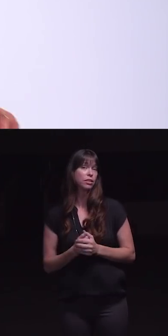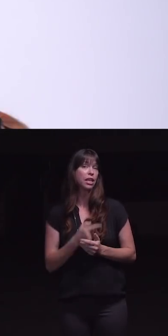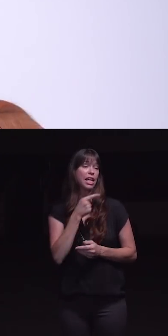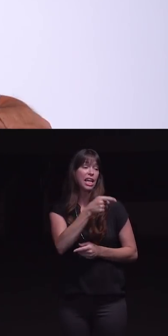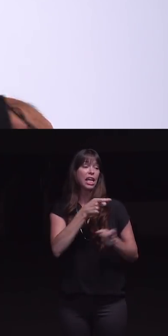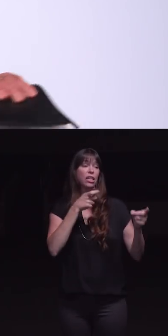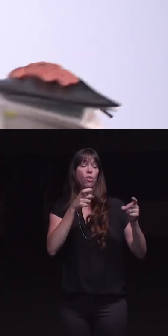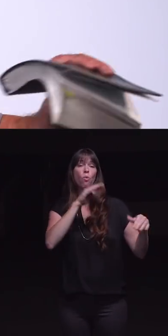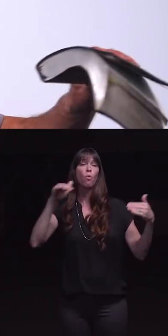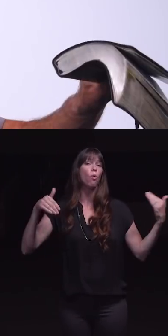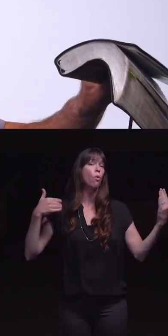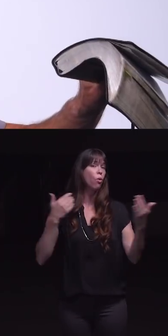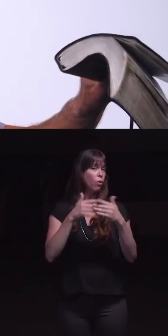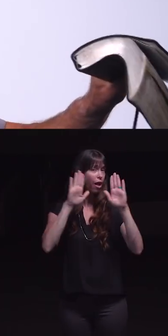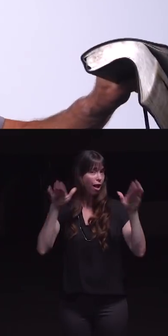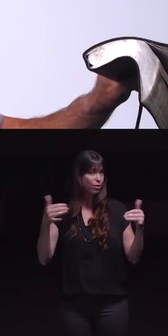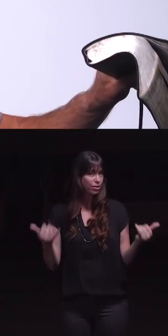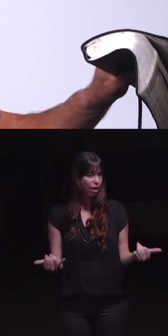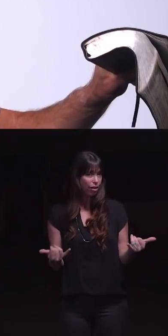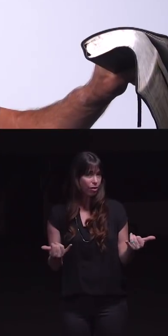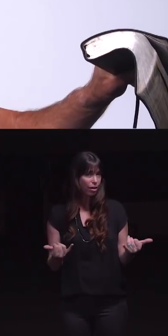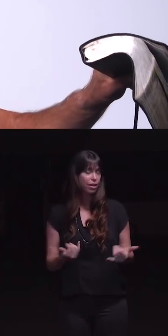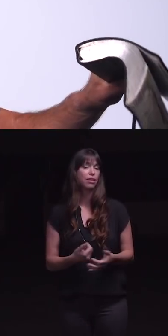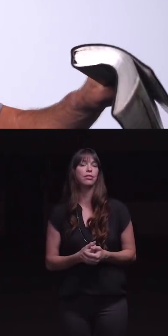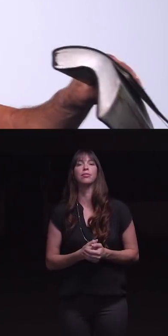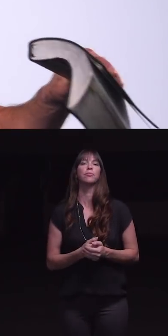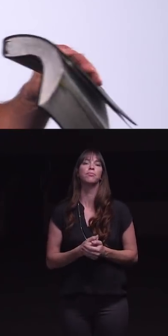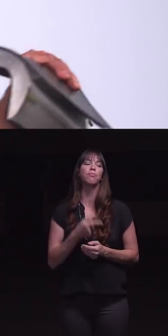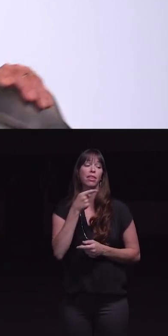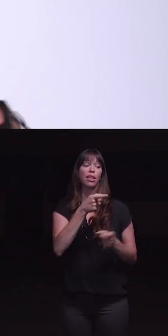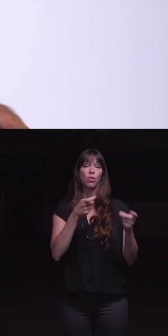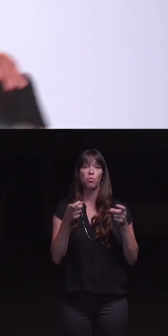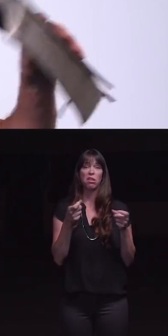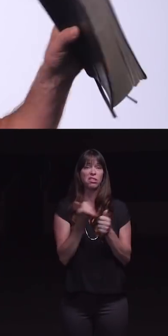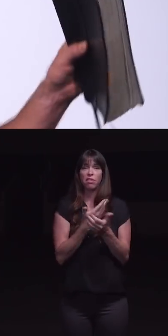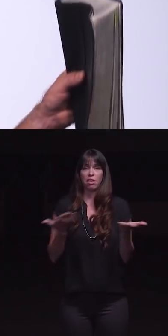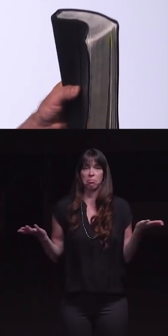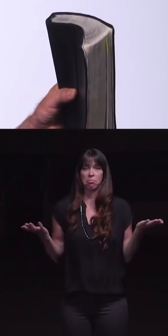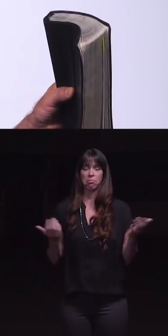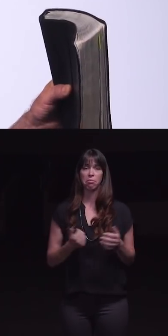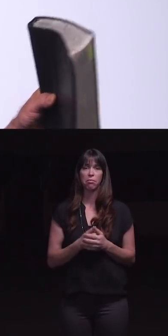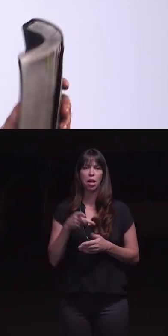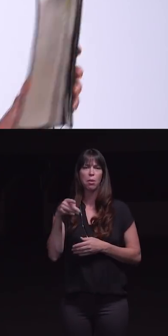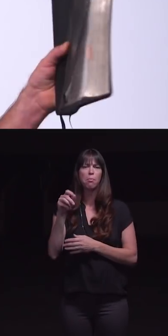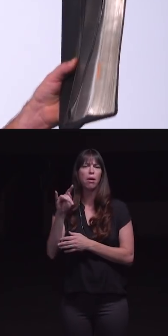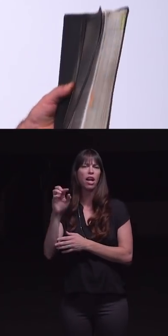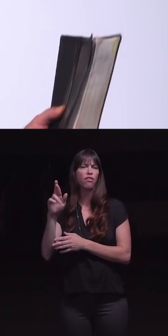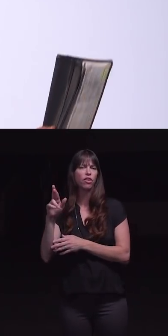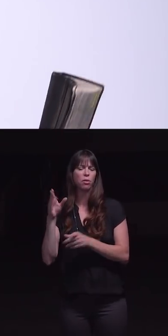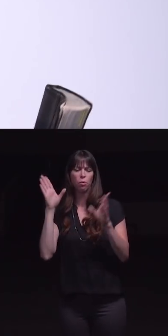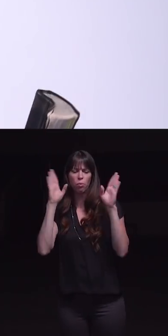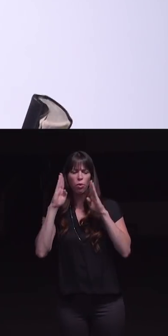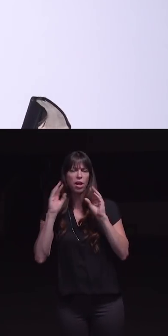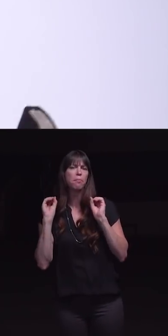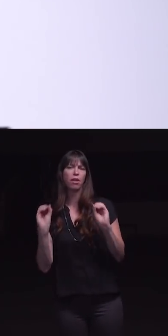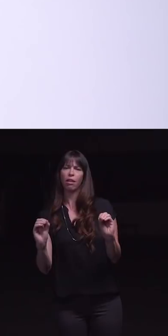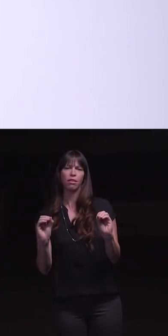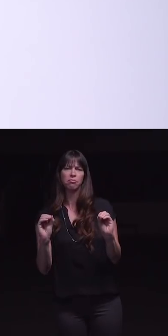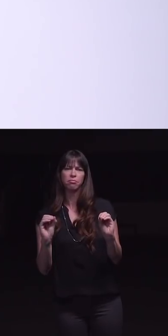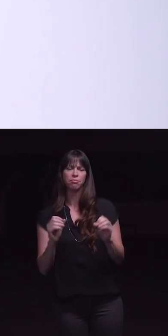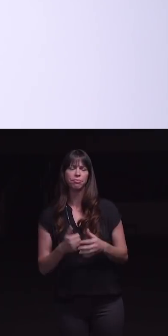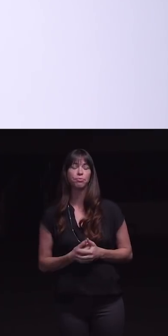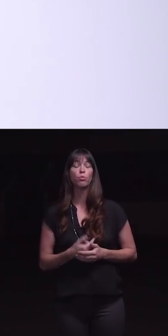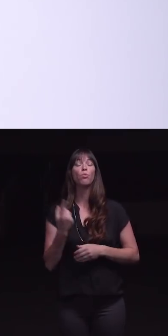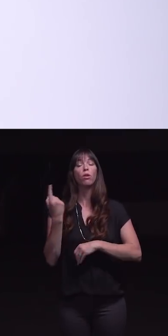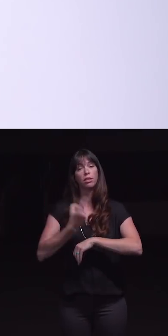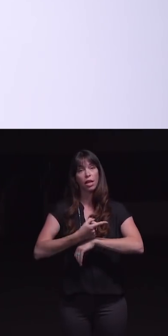in charge of the whole house. Like, he runs the place. Potiphar doesn't have to worry about anything. And one